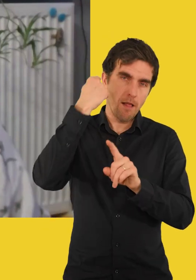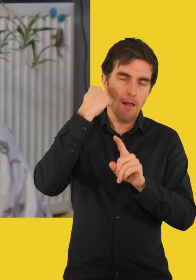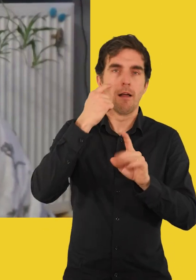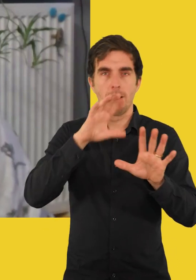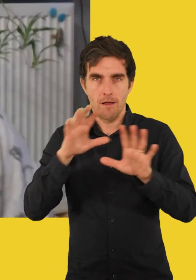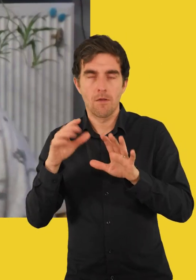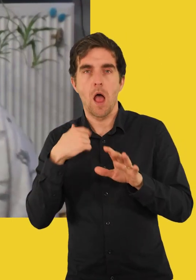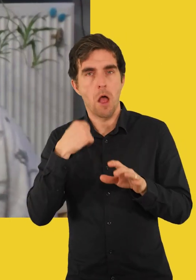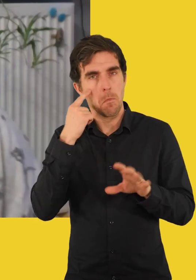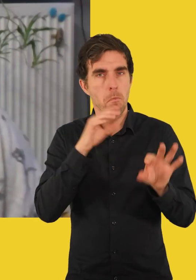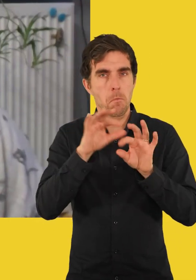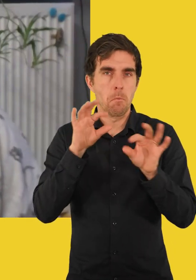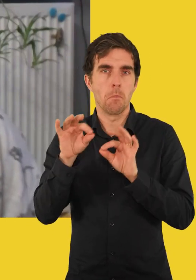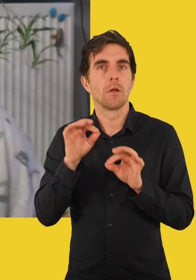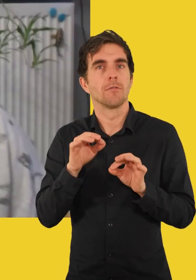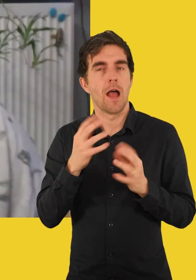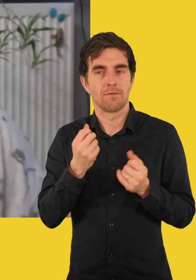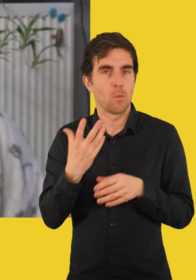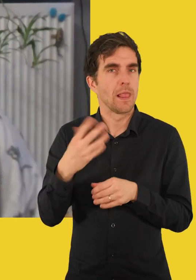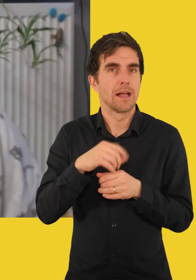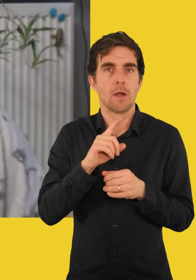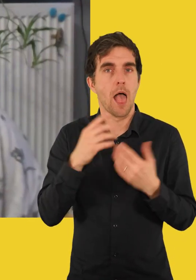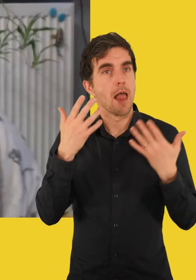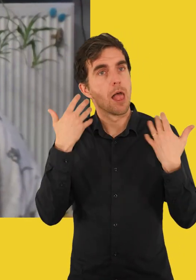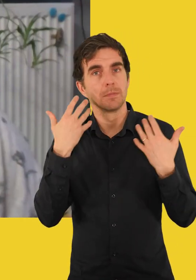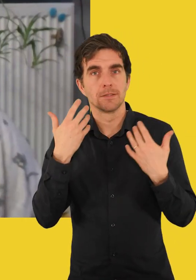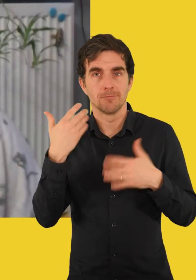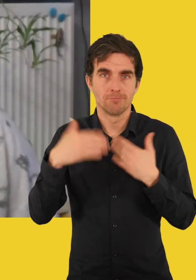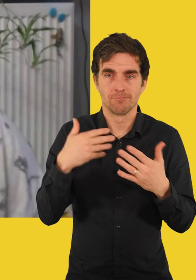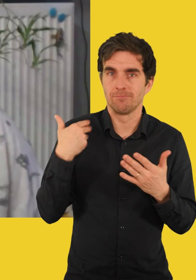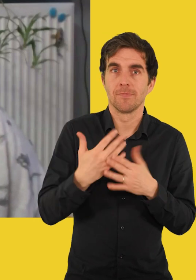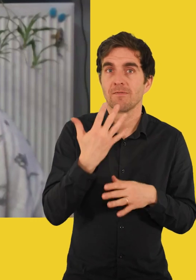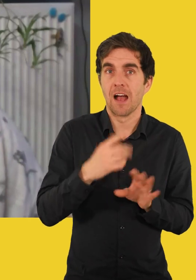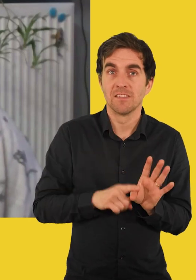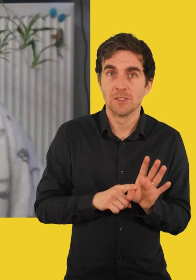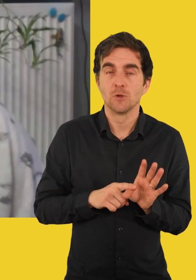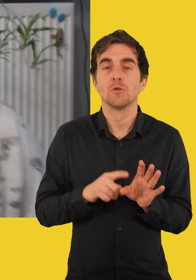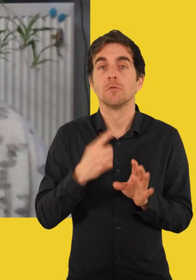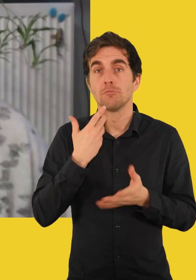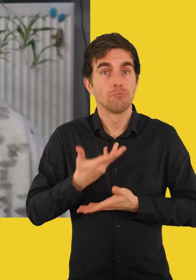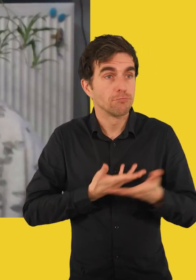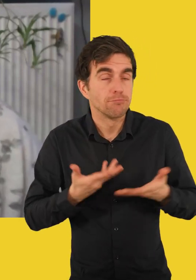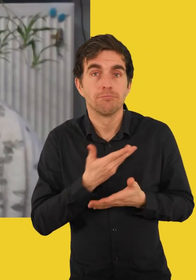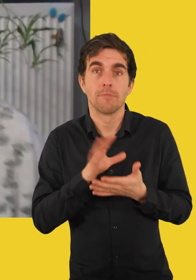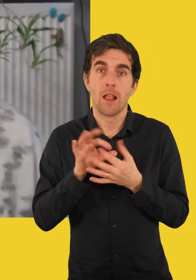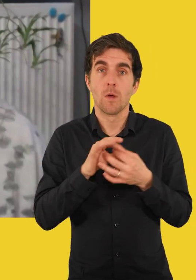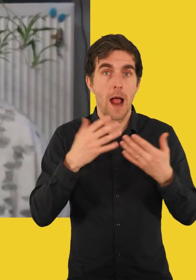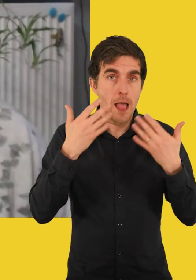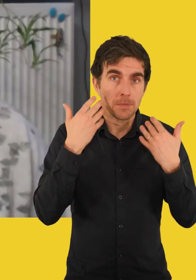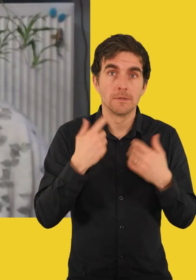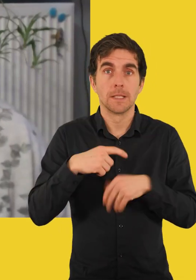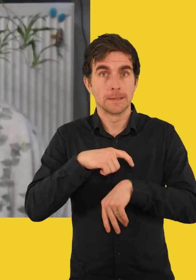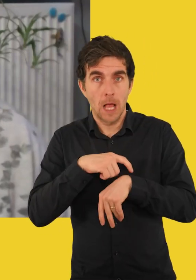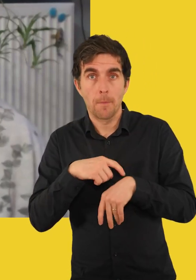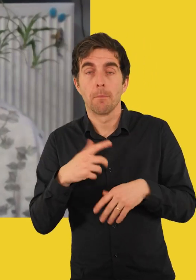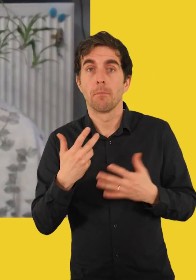they are conversations that are starting to be had within climate organizing over the last 5 years. The conversation around climate and time